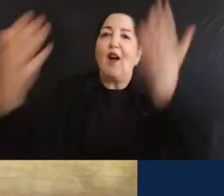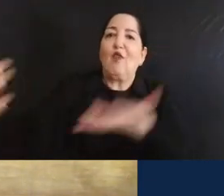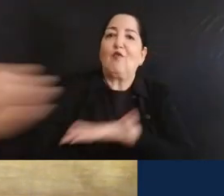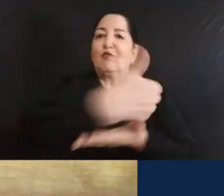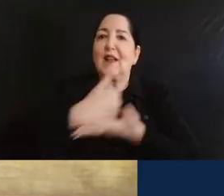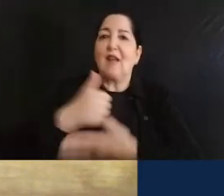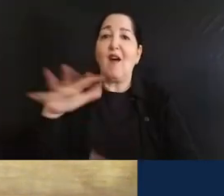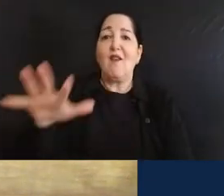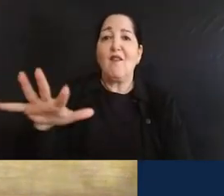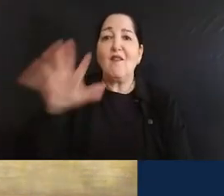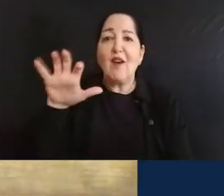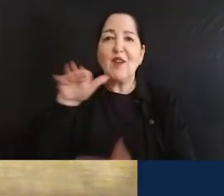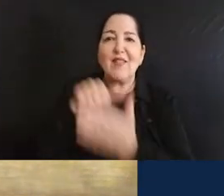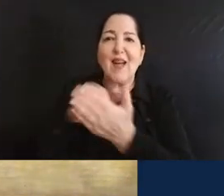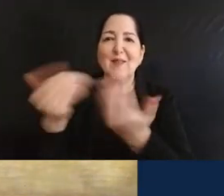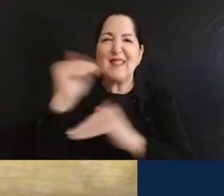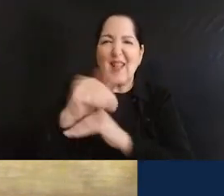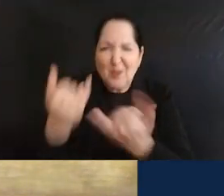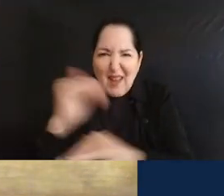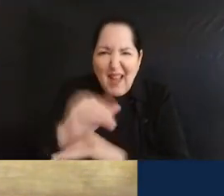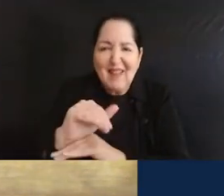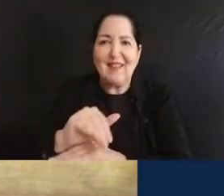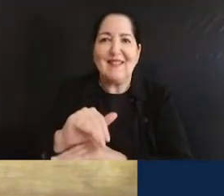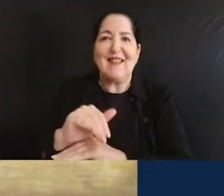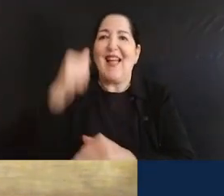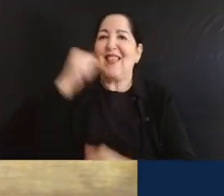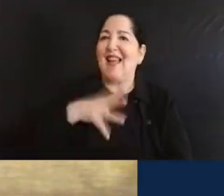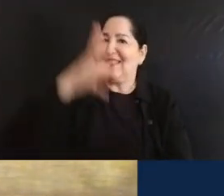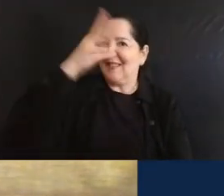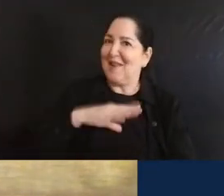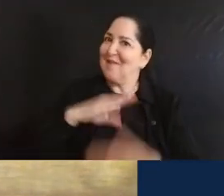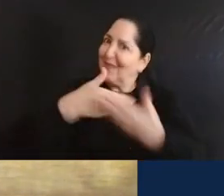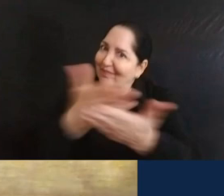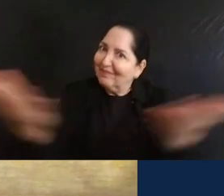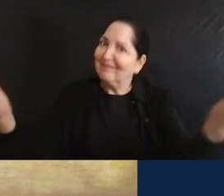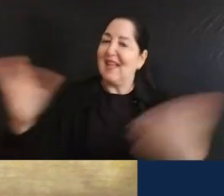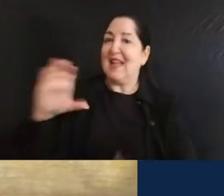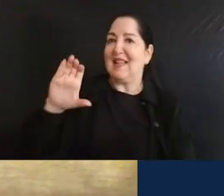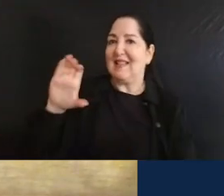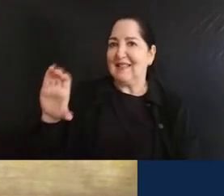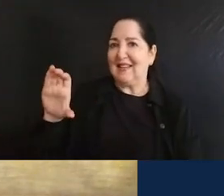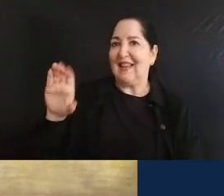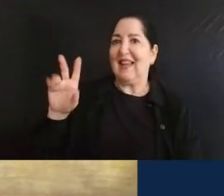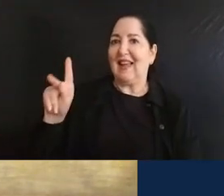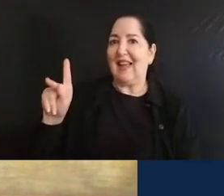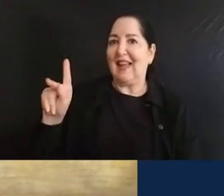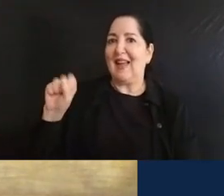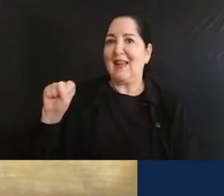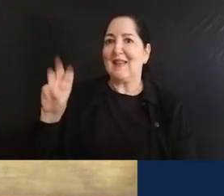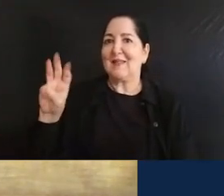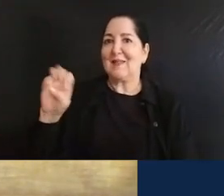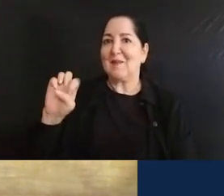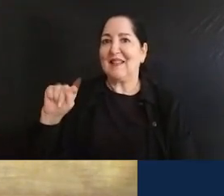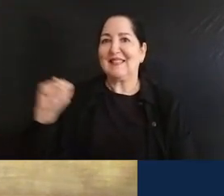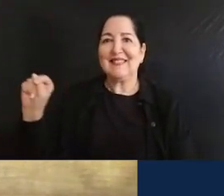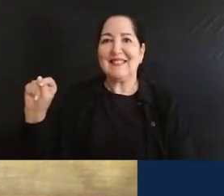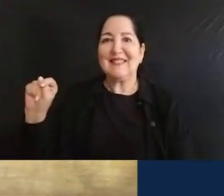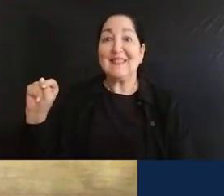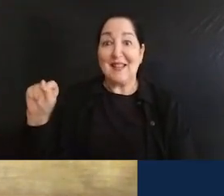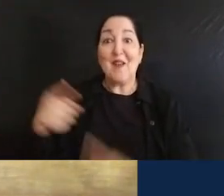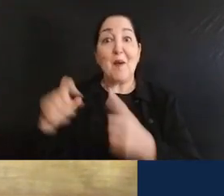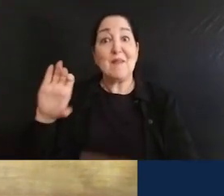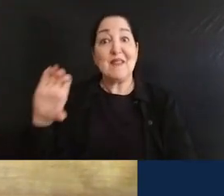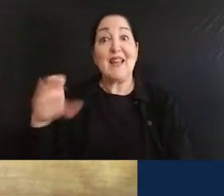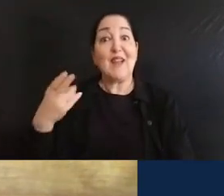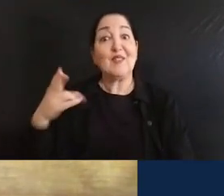its goal of raising $500,000 tonight. Ladies and gentlemen, CK Sweat, coming to